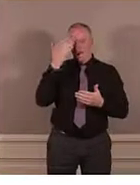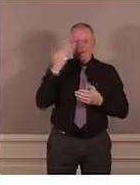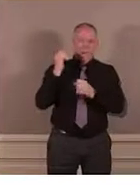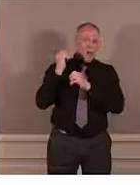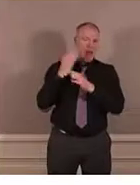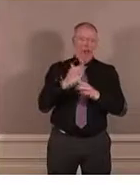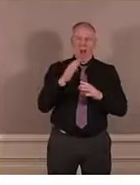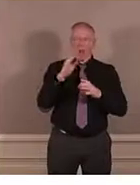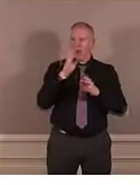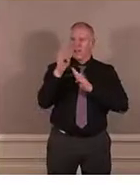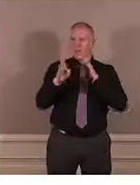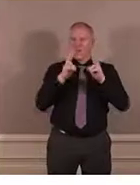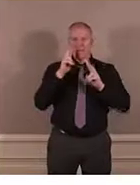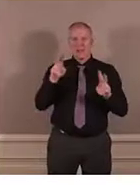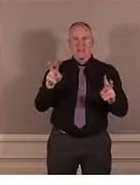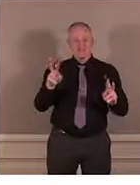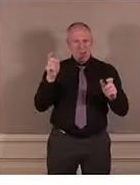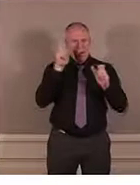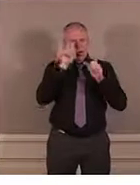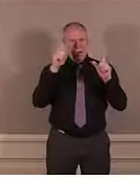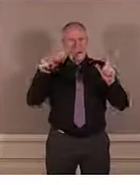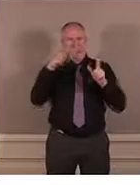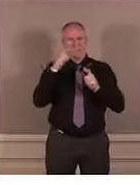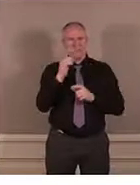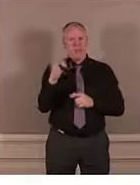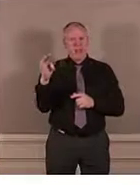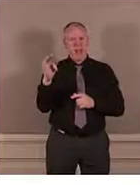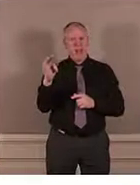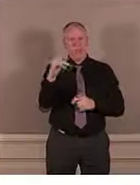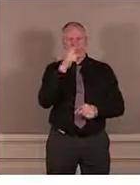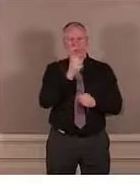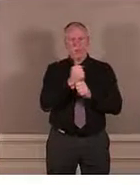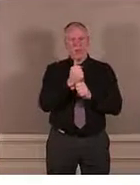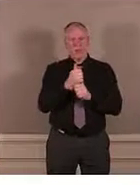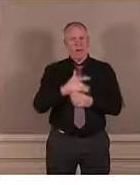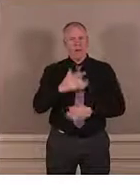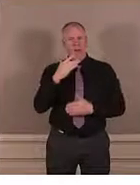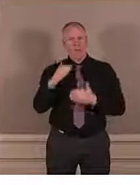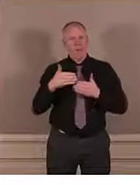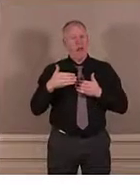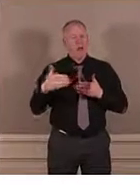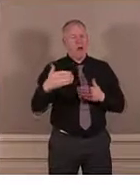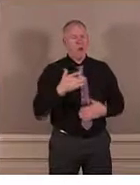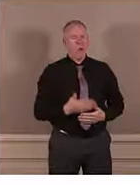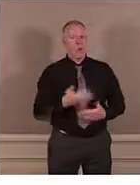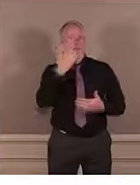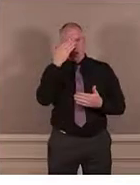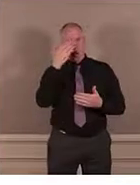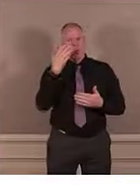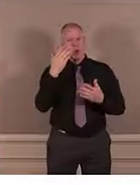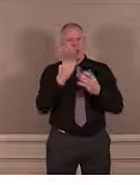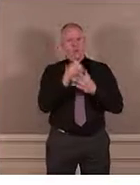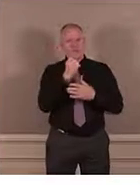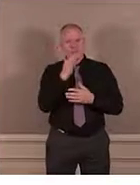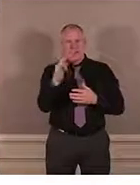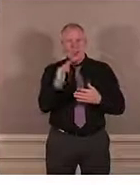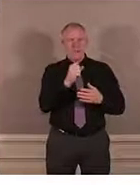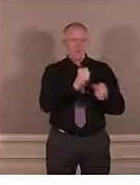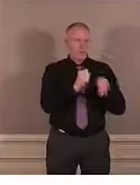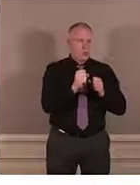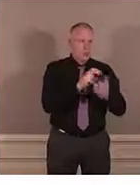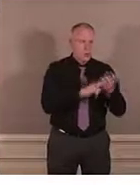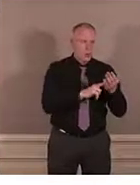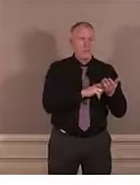there was awareness of this vision amongst staff and amongst service users, and to a lesser extent amongst parents and